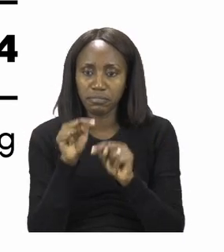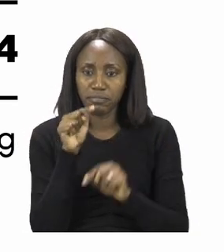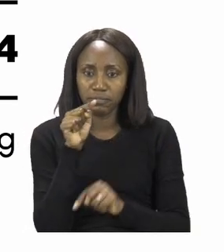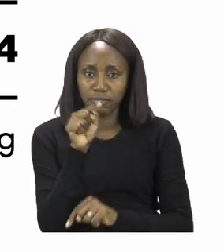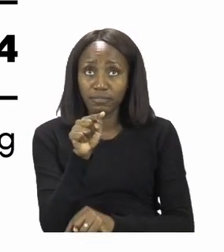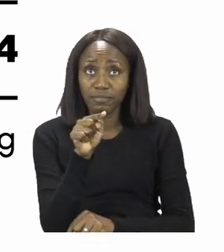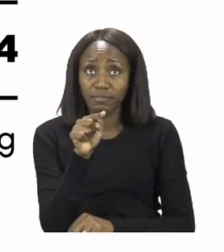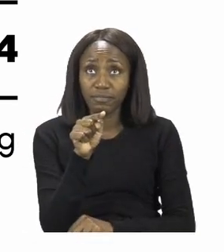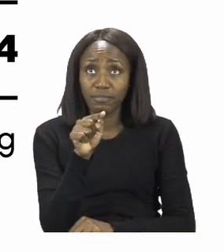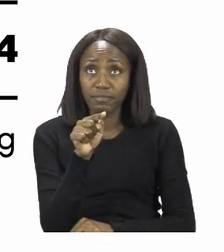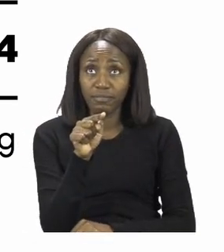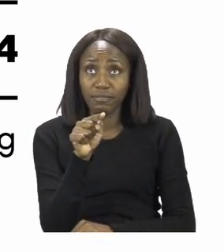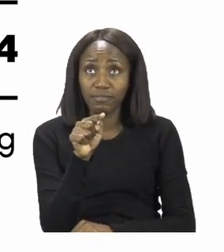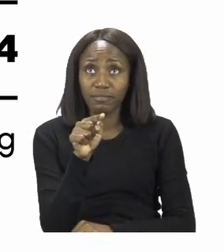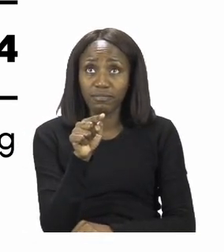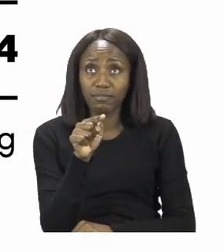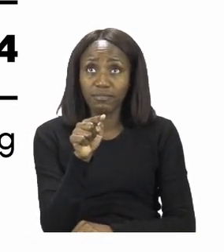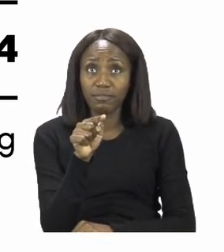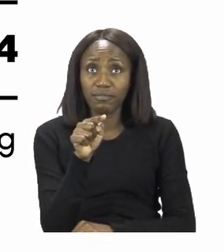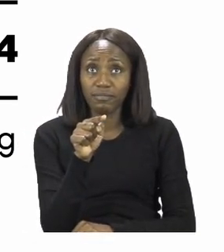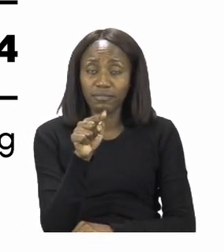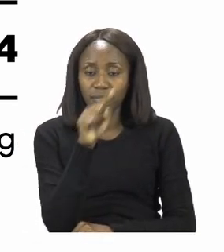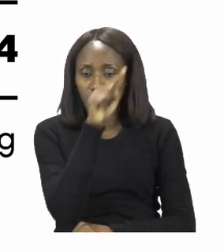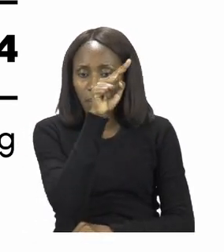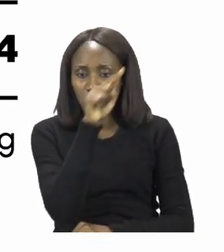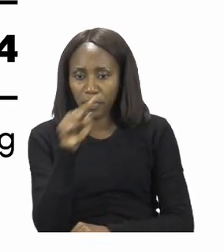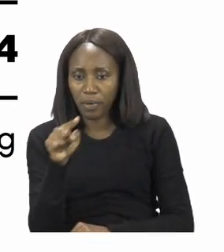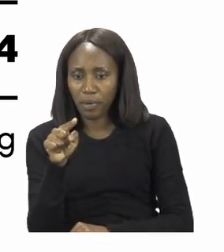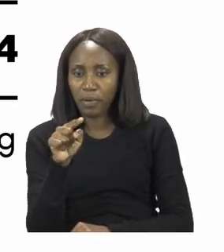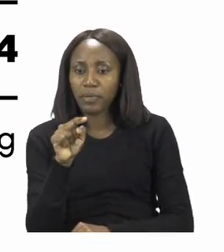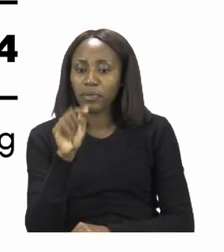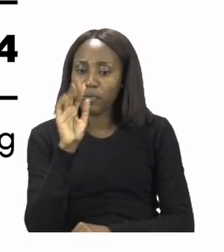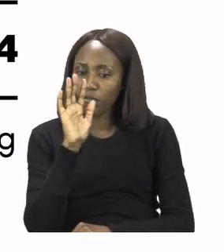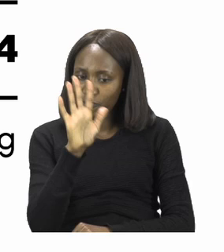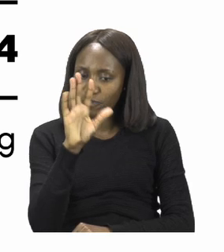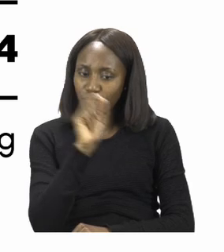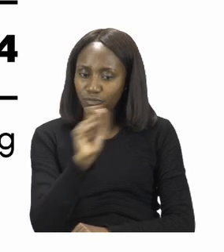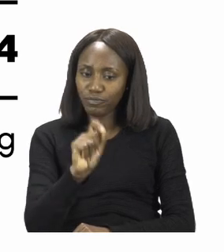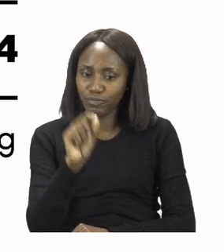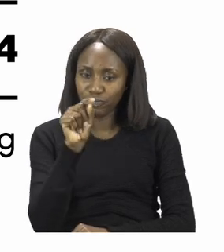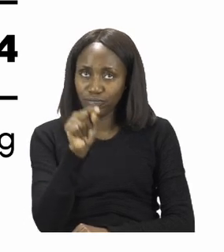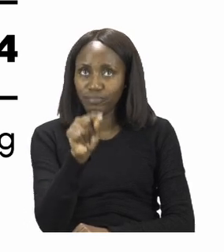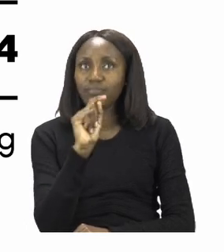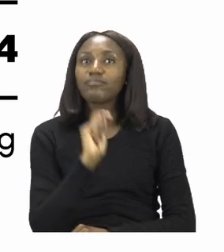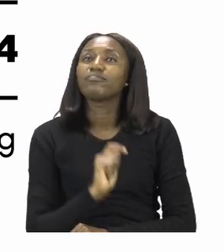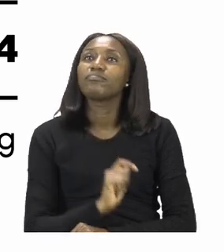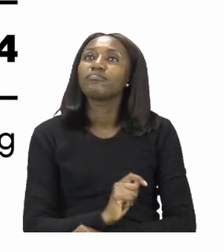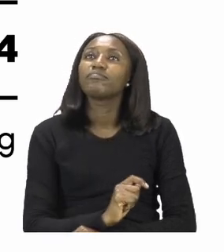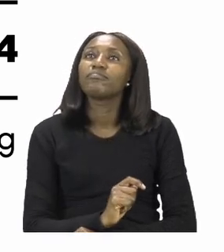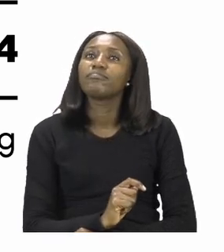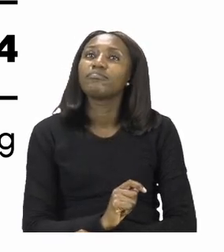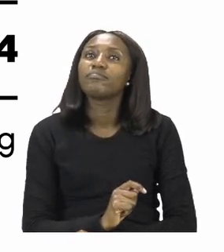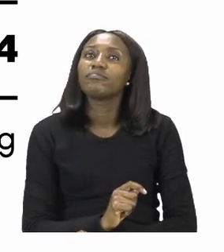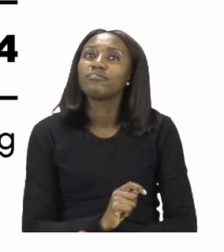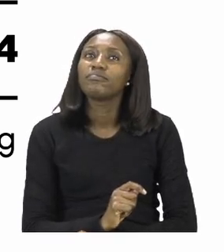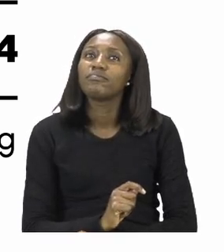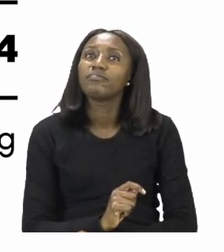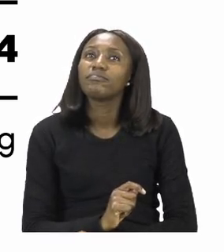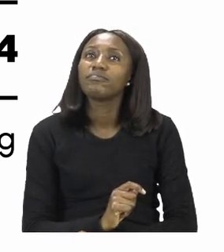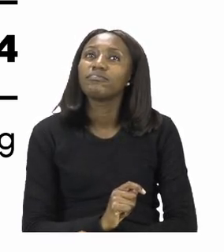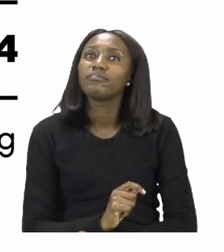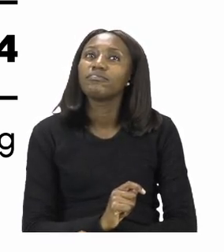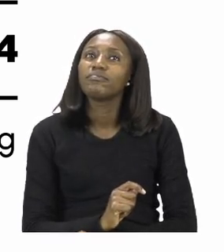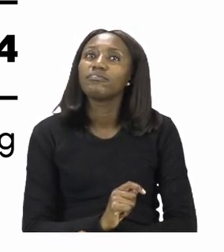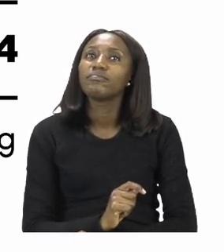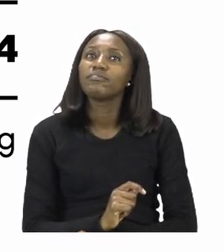that are at the bottom, they have a line across them. I want you to take your pencil and